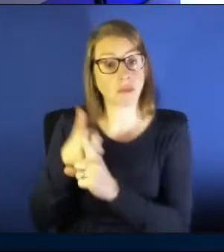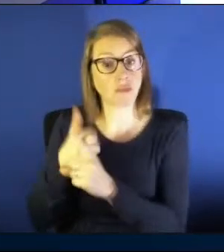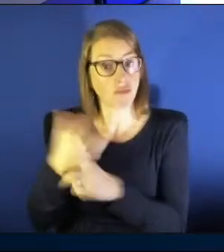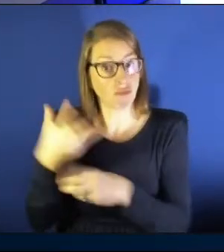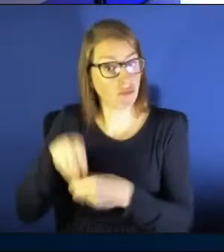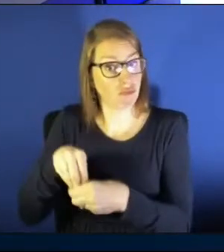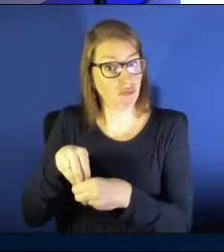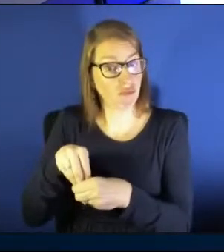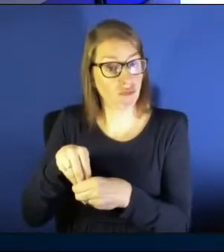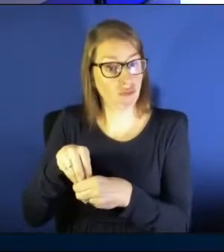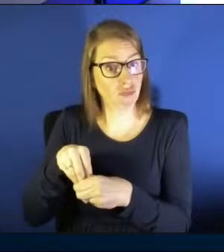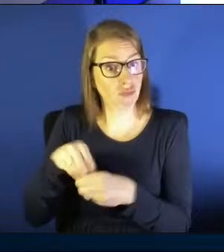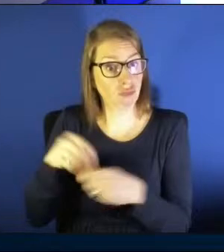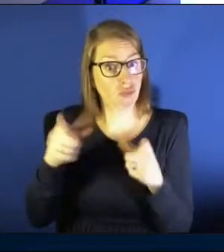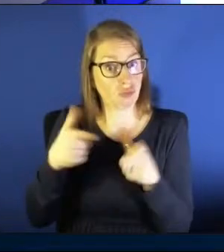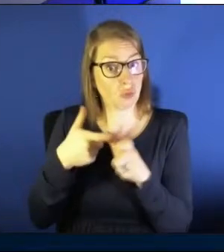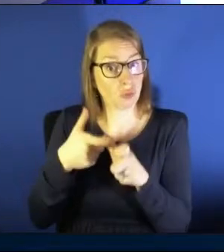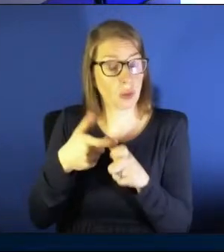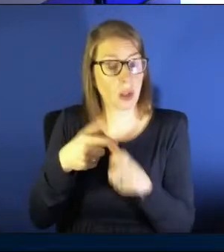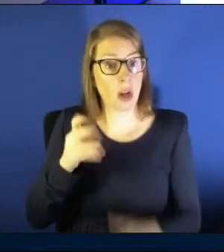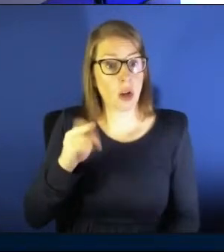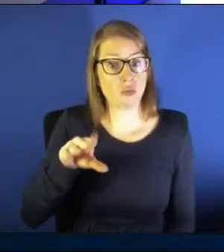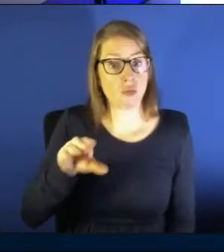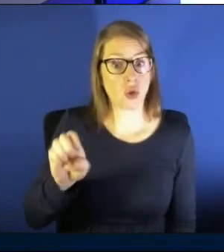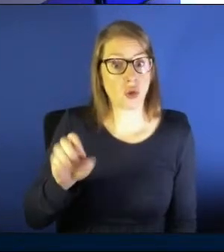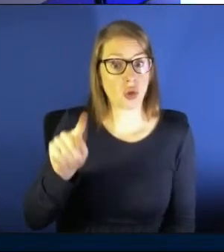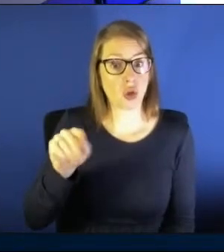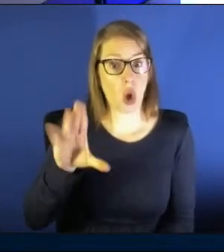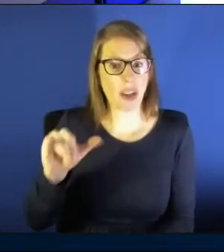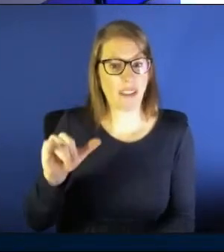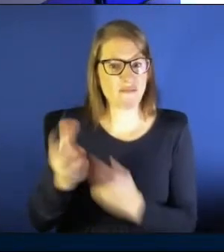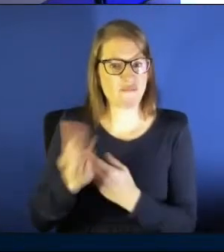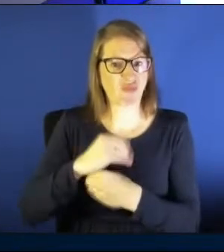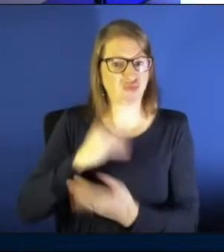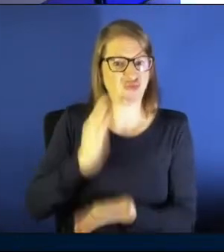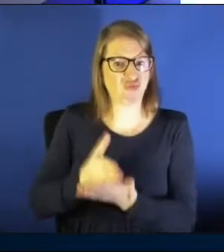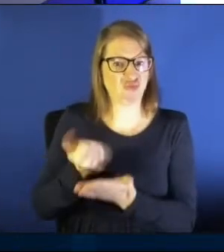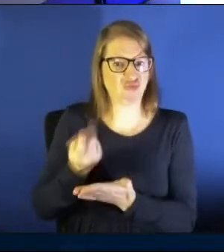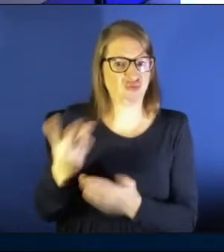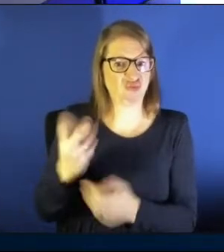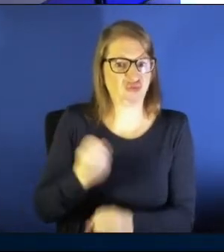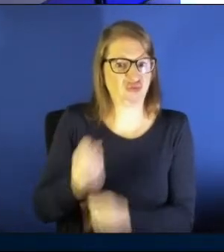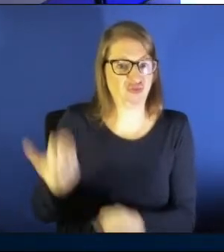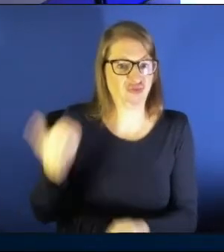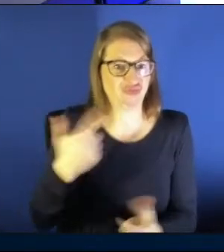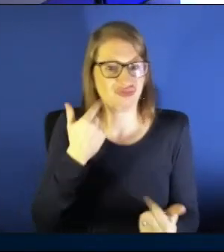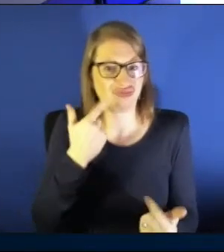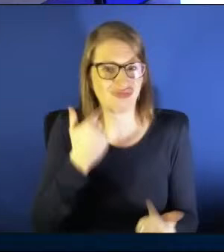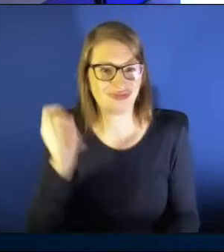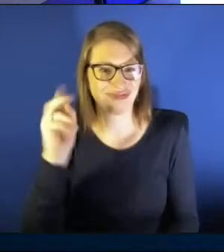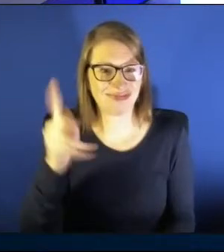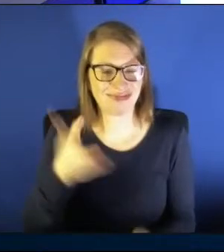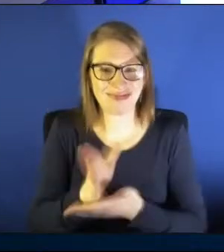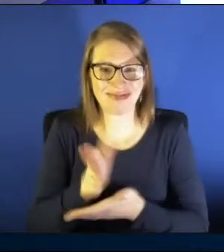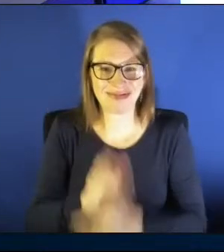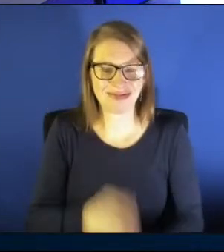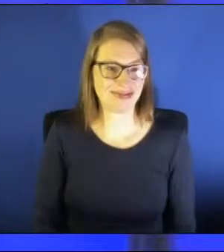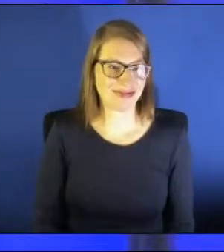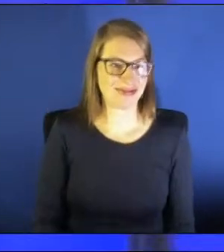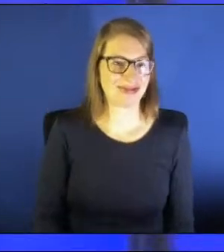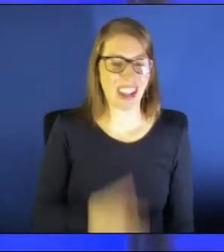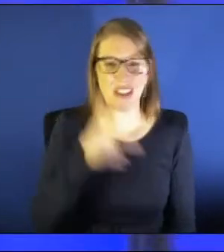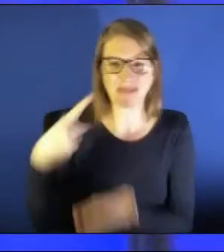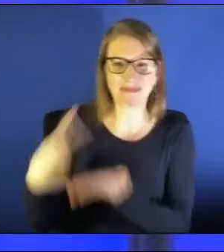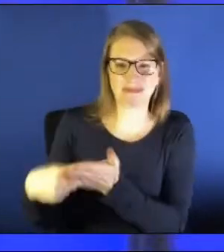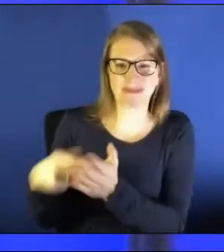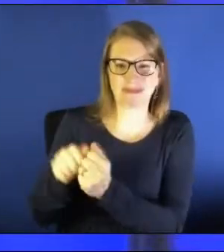So we'll talk about Bruce that here. Toby stopped me a few years ago. Go ahead. All right, so we're going to get caught up with them here in just a moment. So make